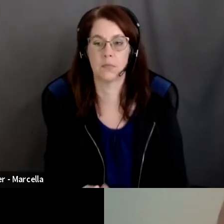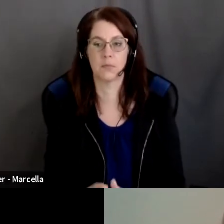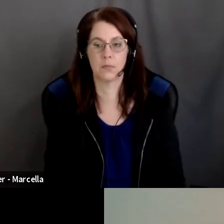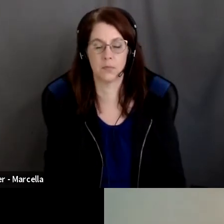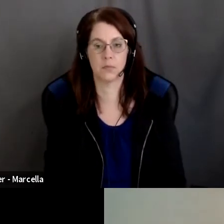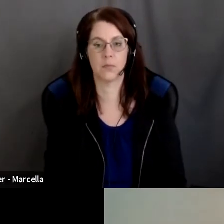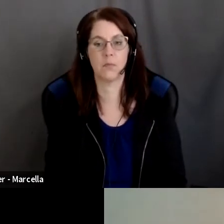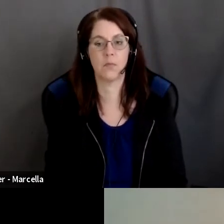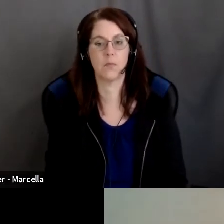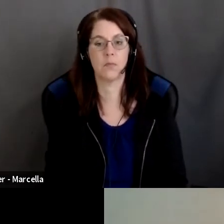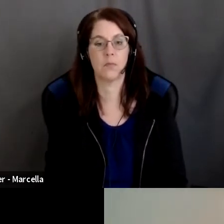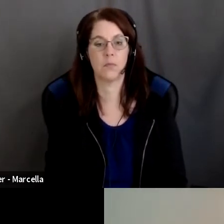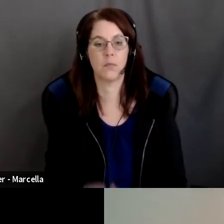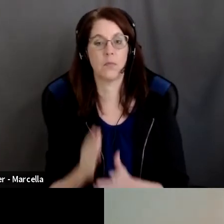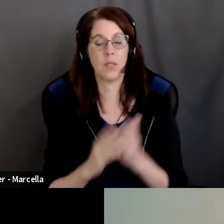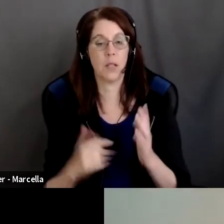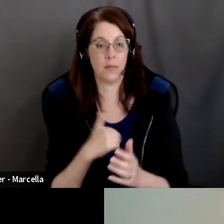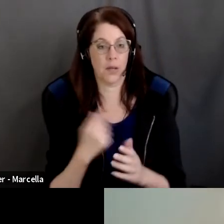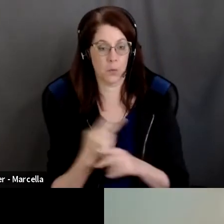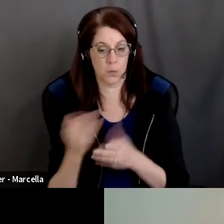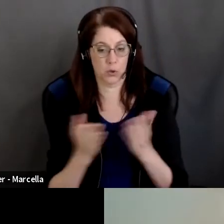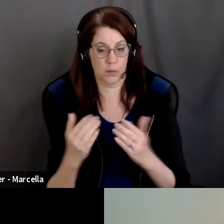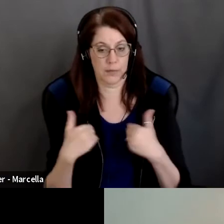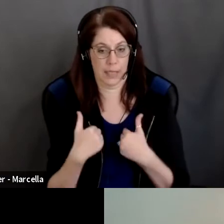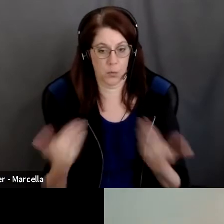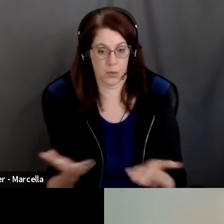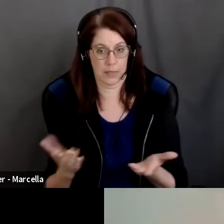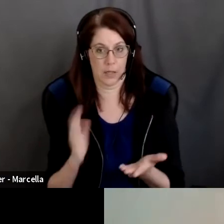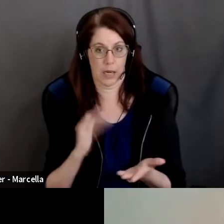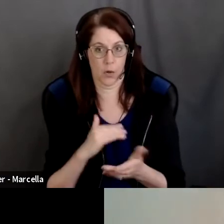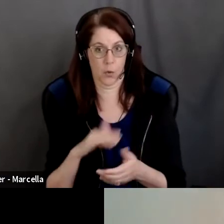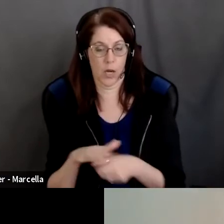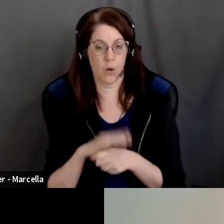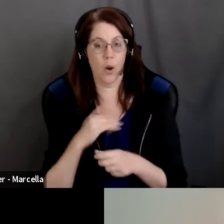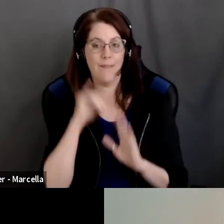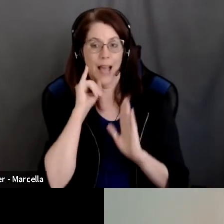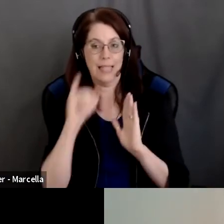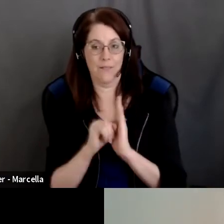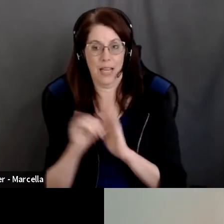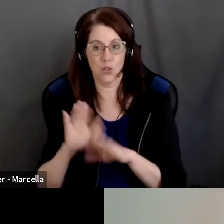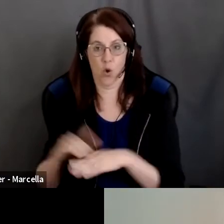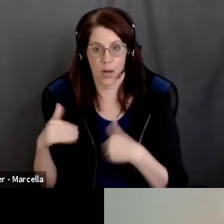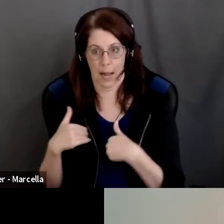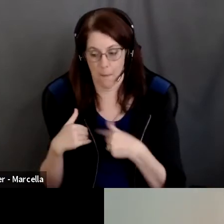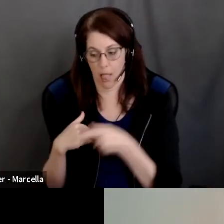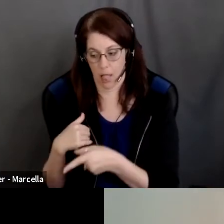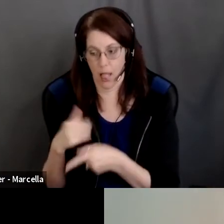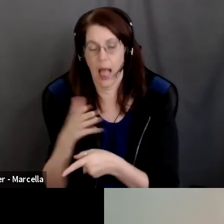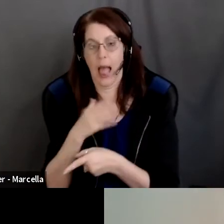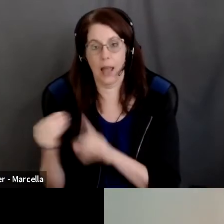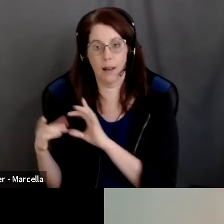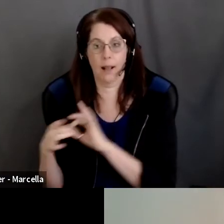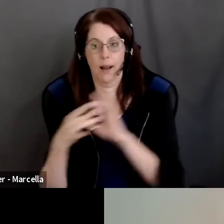We also, those of us who use service dogs in our area, we have identification on them that also